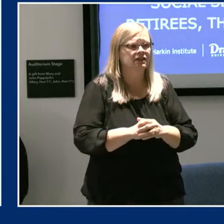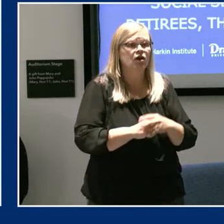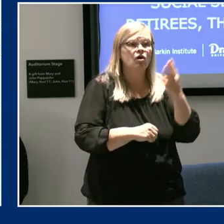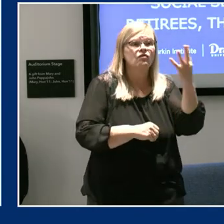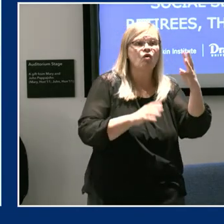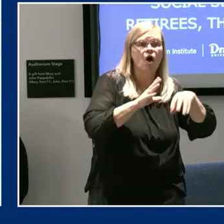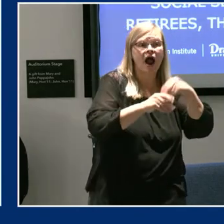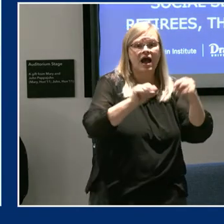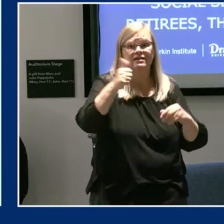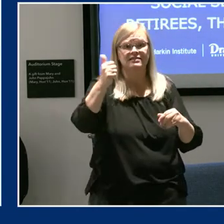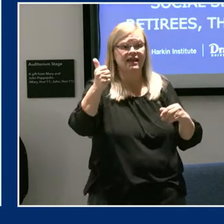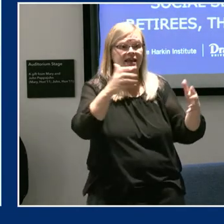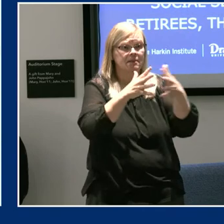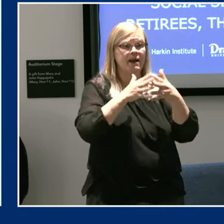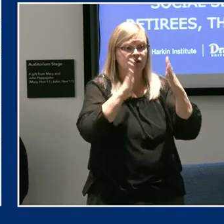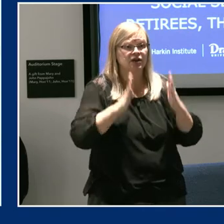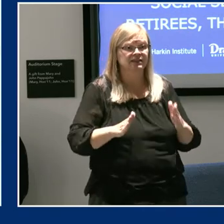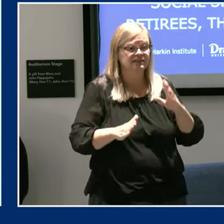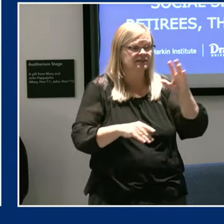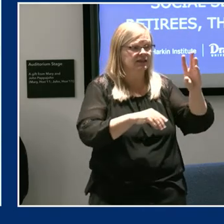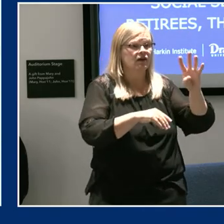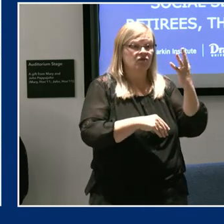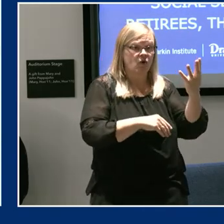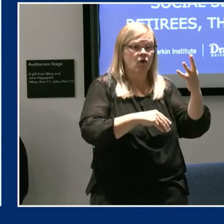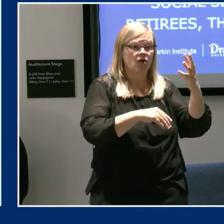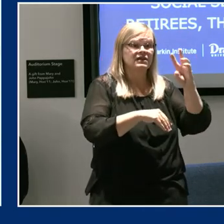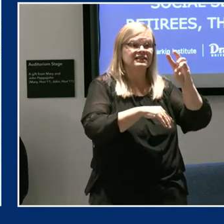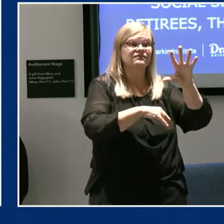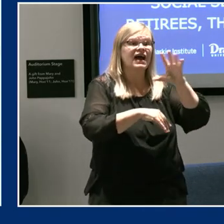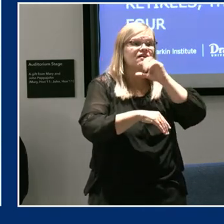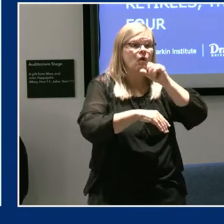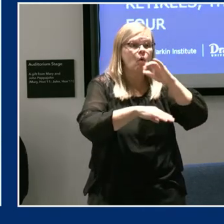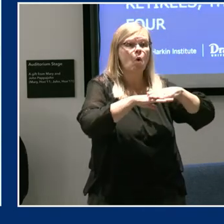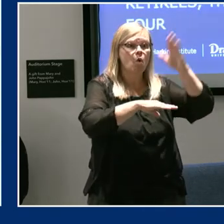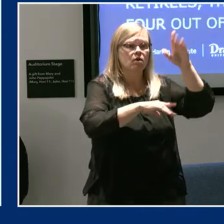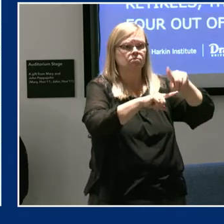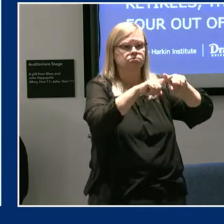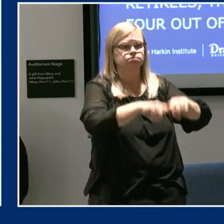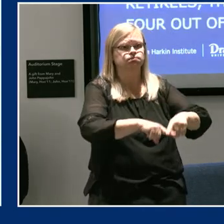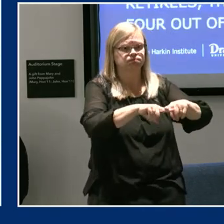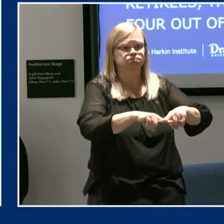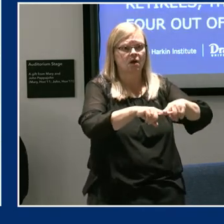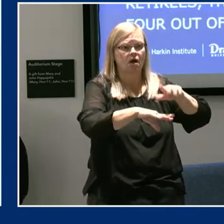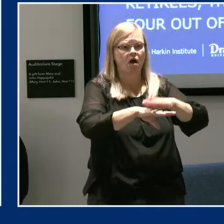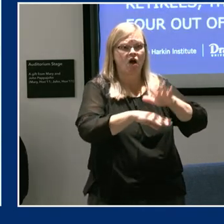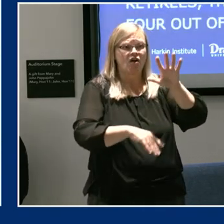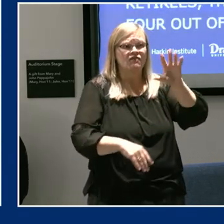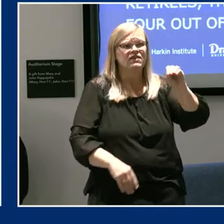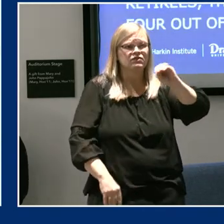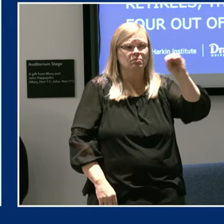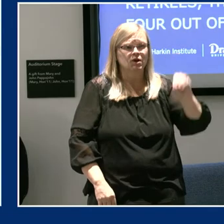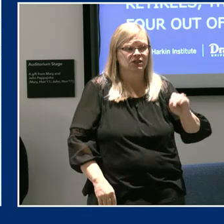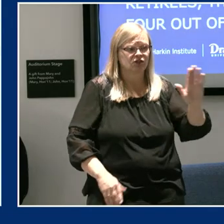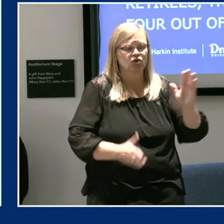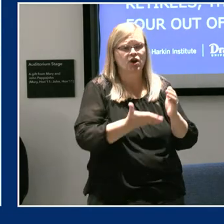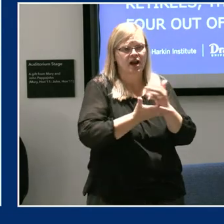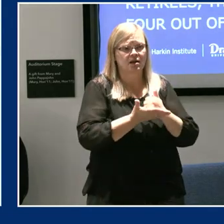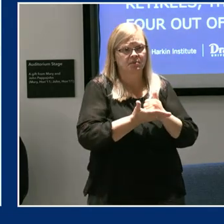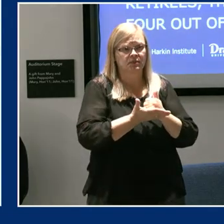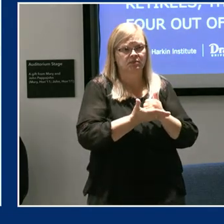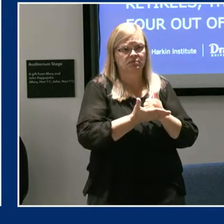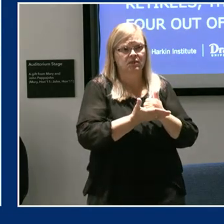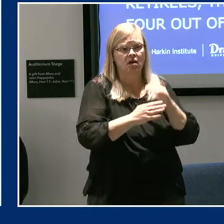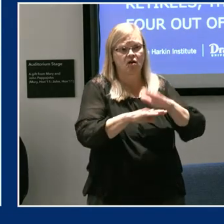4 out of 10 Americans age 65 or older rely for at least 50% of their income on